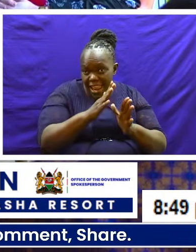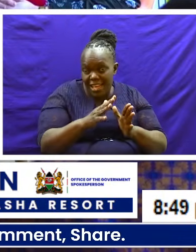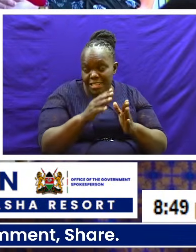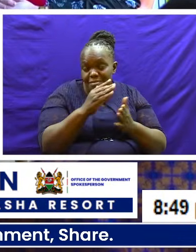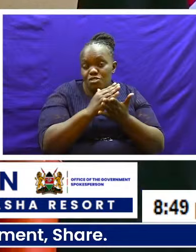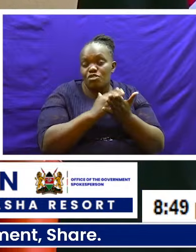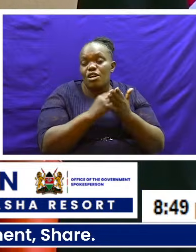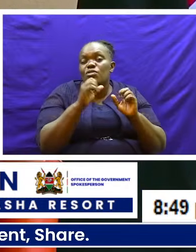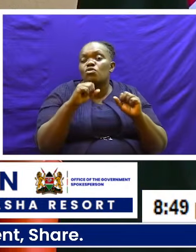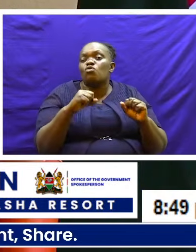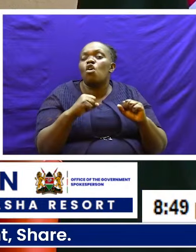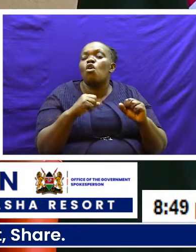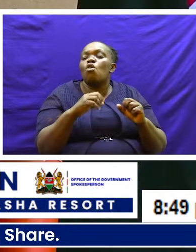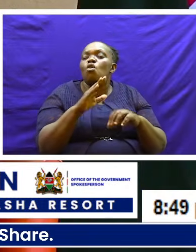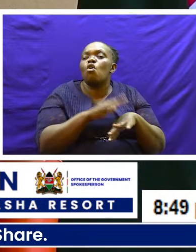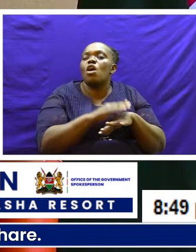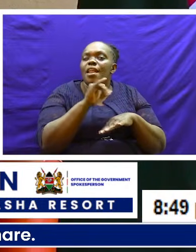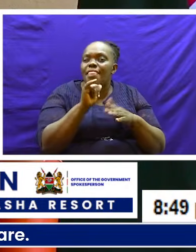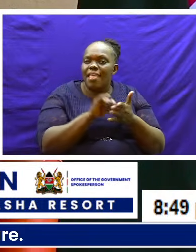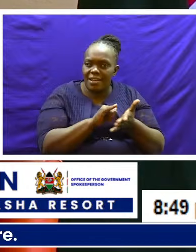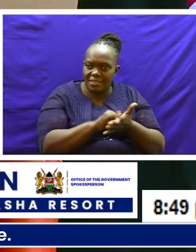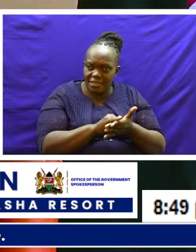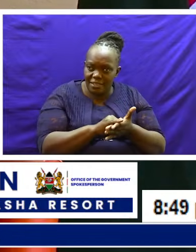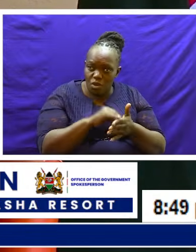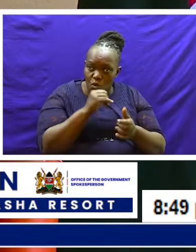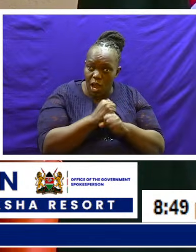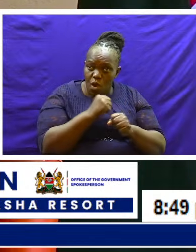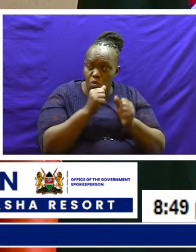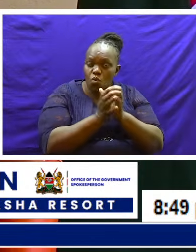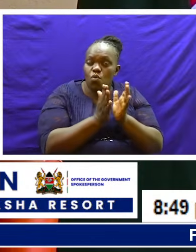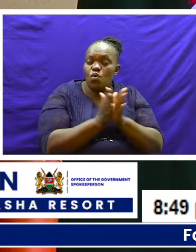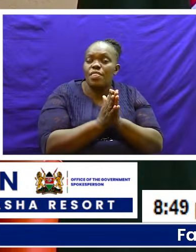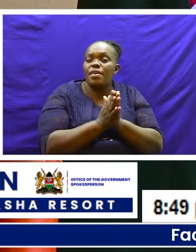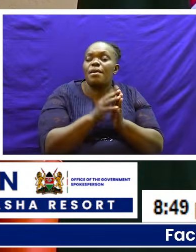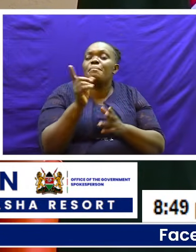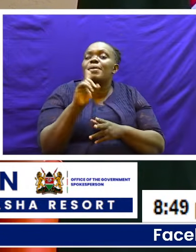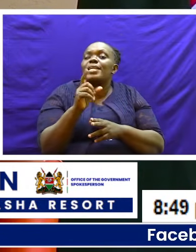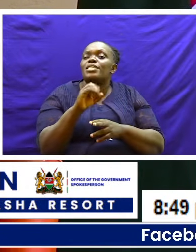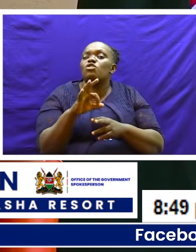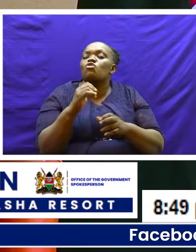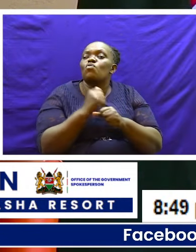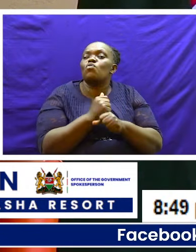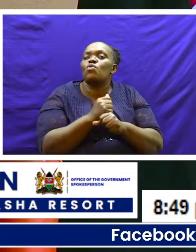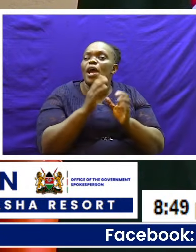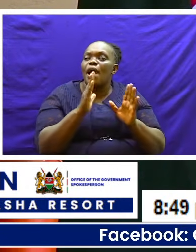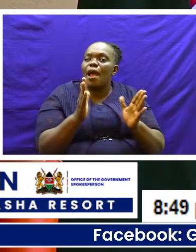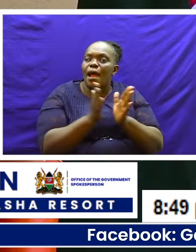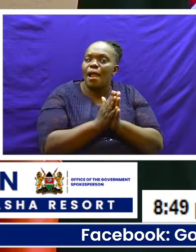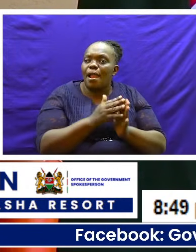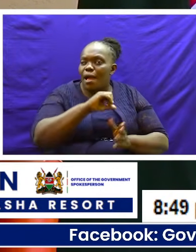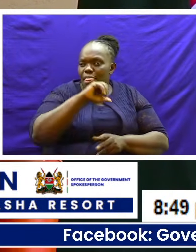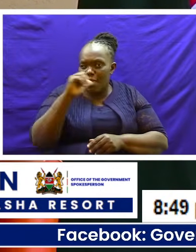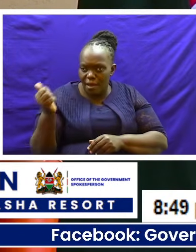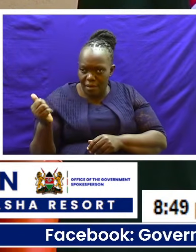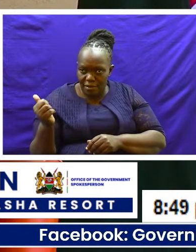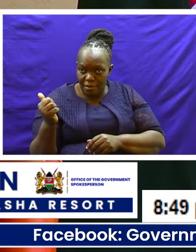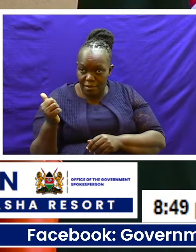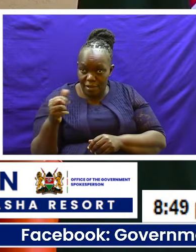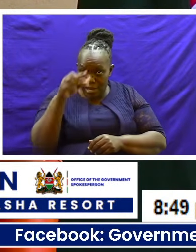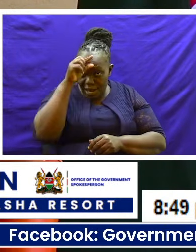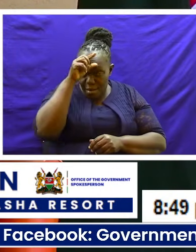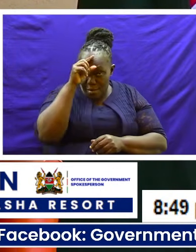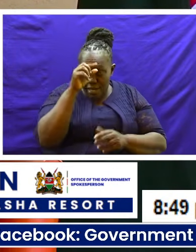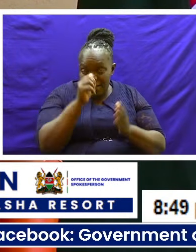very strong on that, and we work with the Ministry of Labor and other